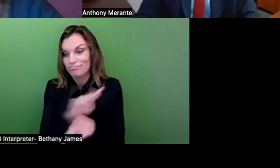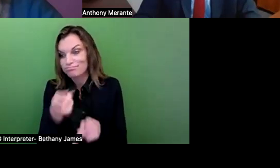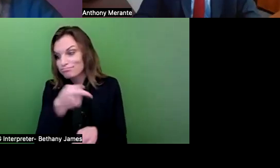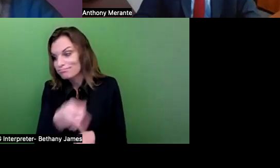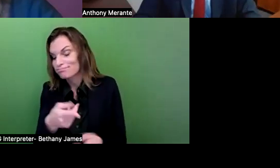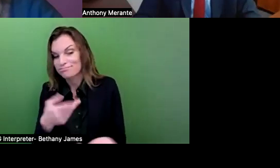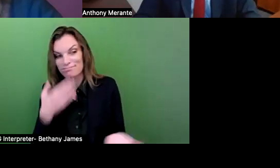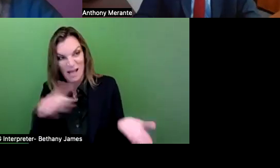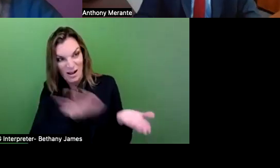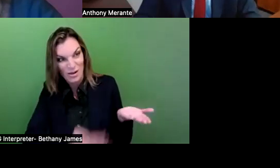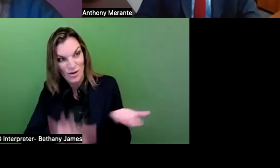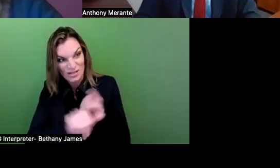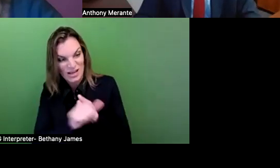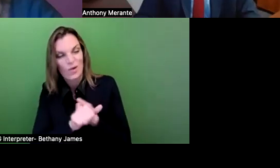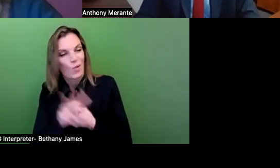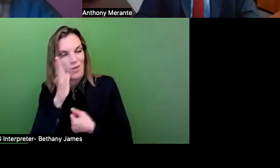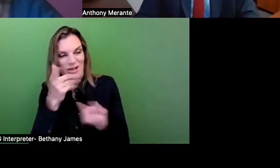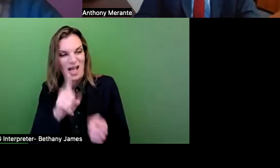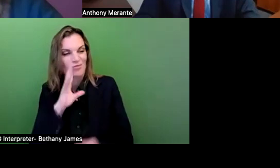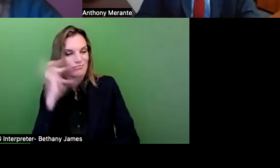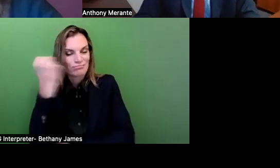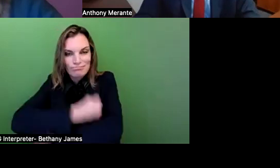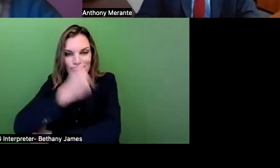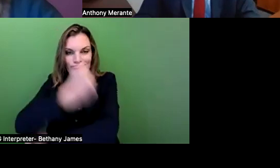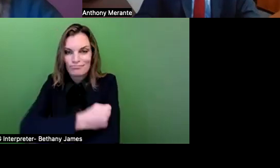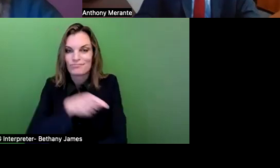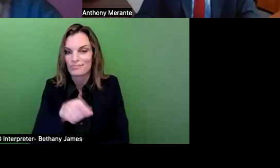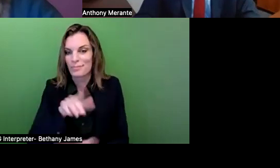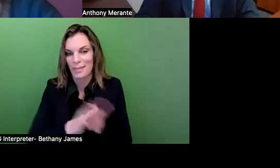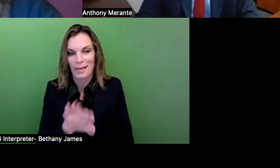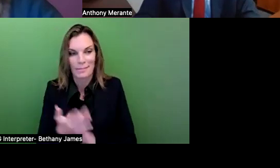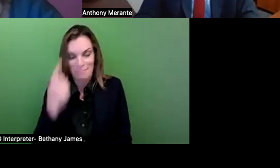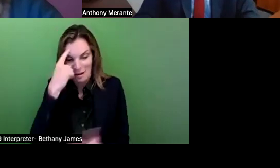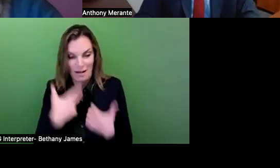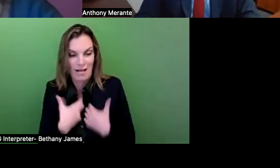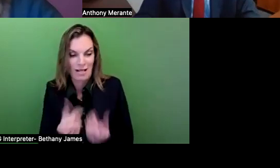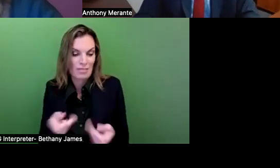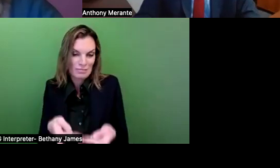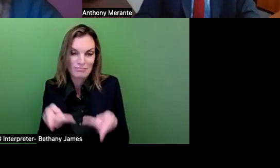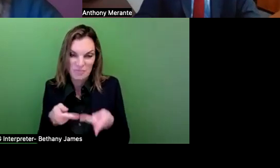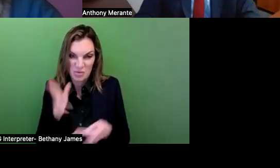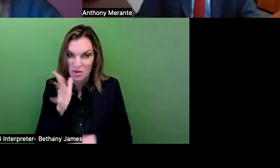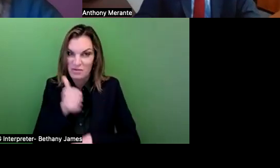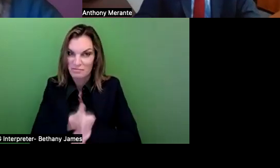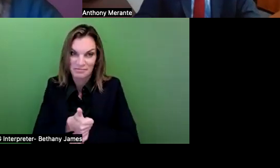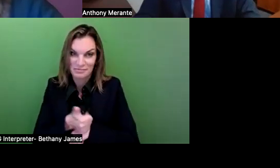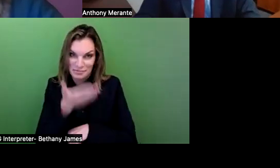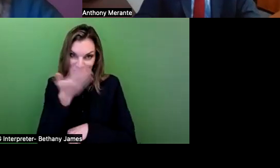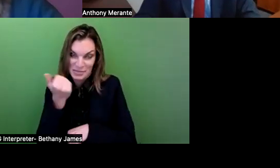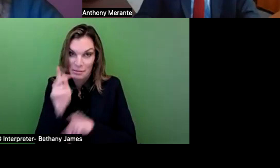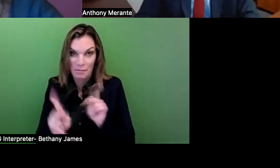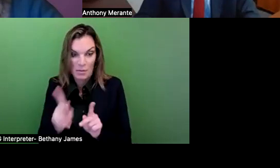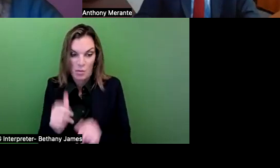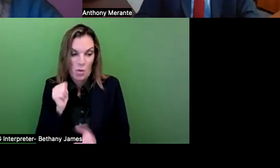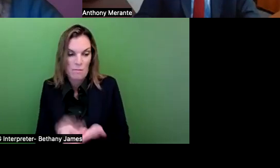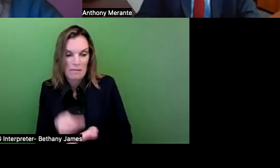housing for it'll end up becoming a mental health institution, because of the fact that it's not going to be rented to market rate folks anymore,